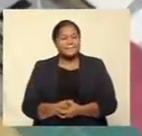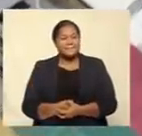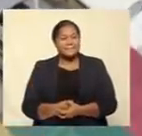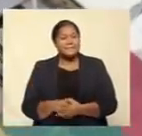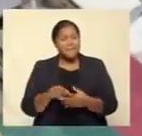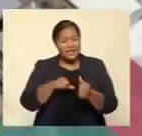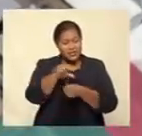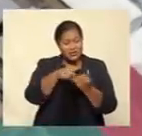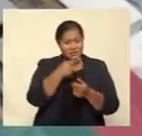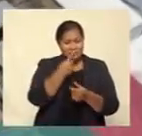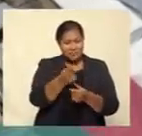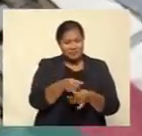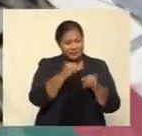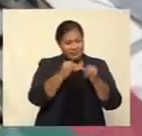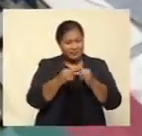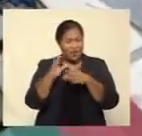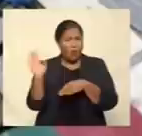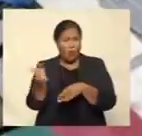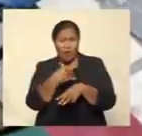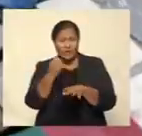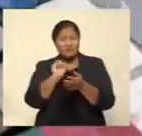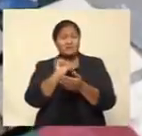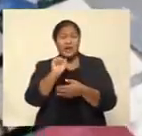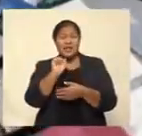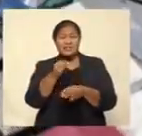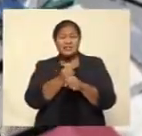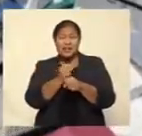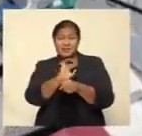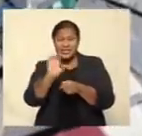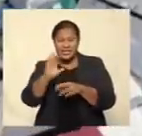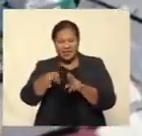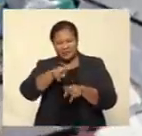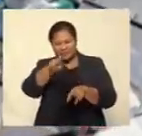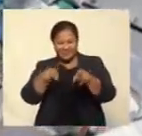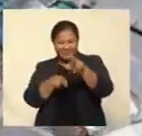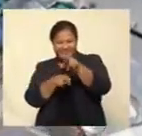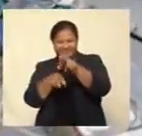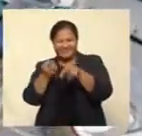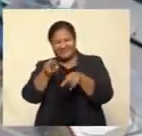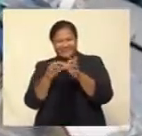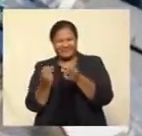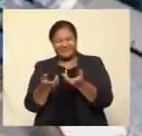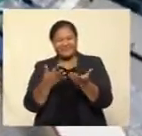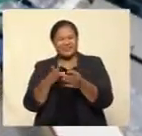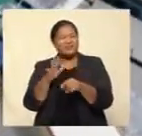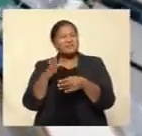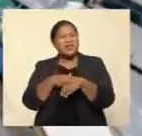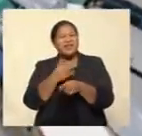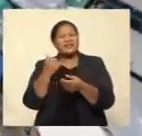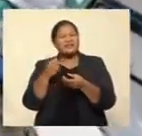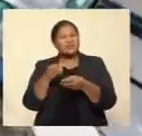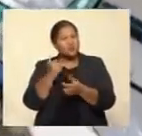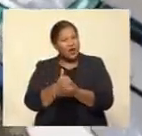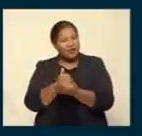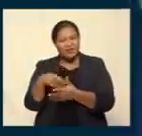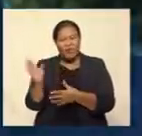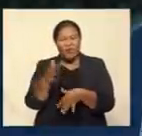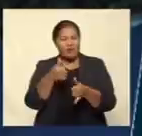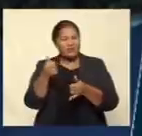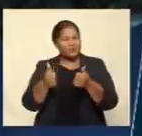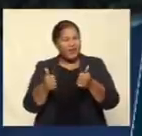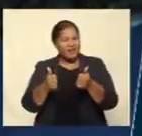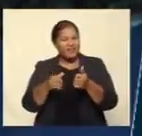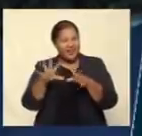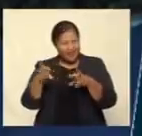says individual bus companies in the Western Division are jiggling shifts and sorting out ways to ensure drivers remain employed. Some